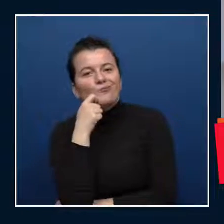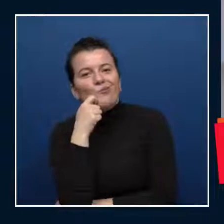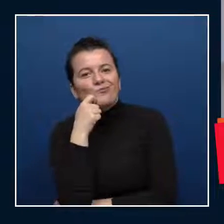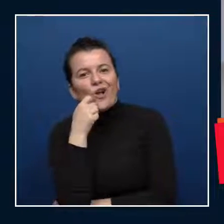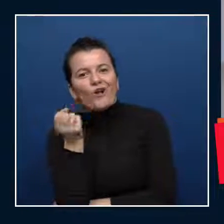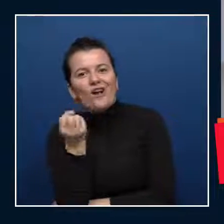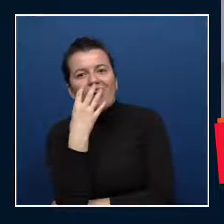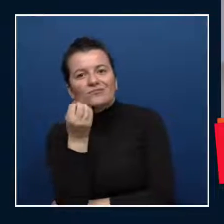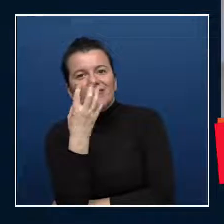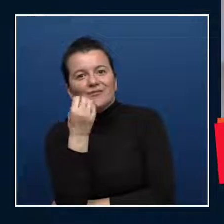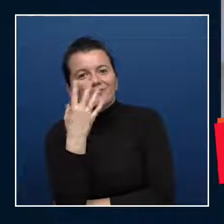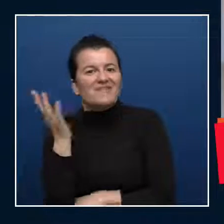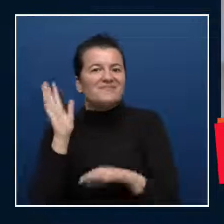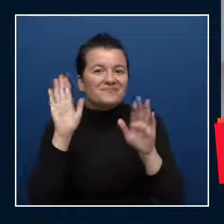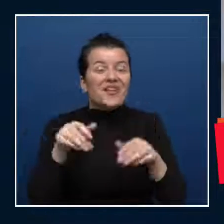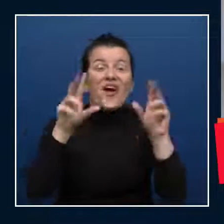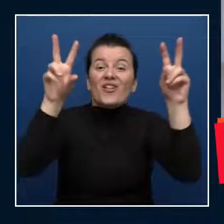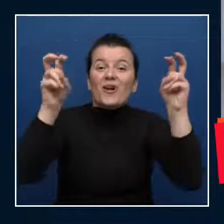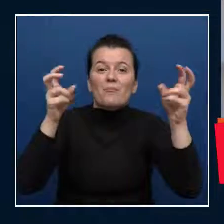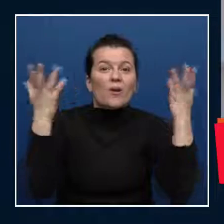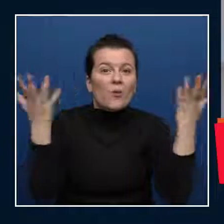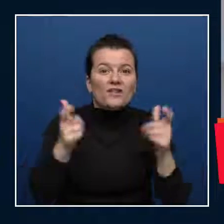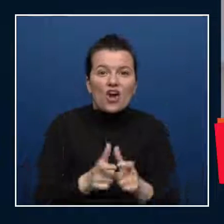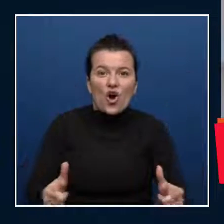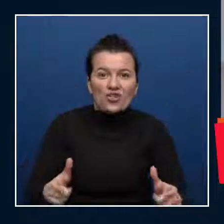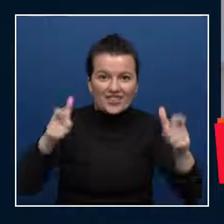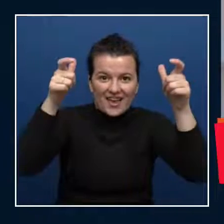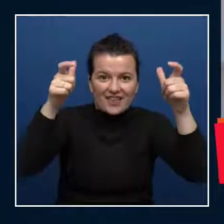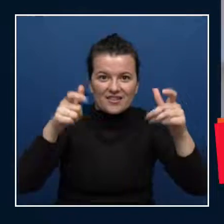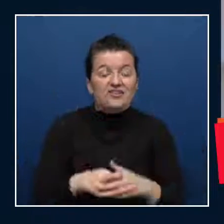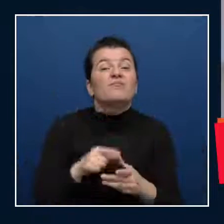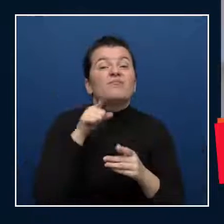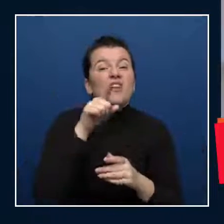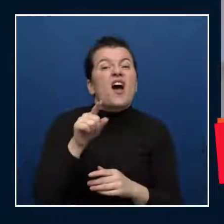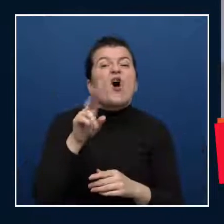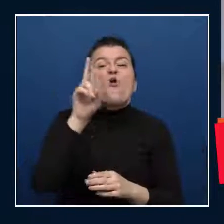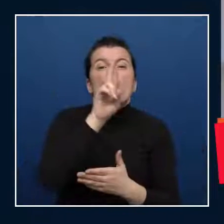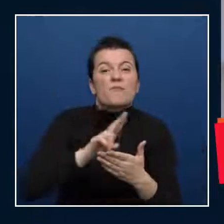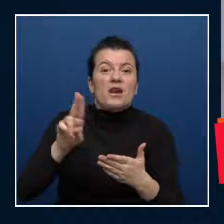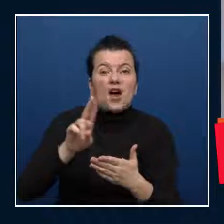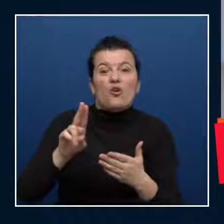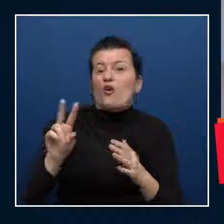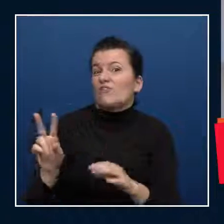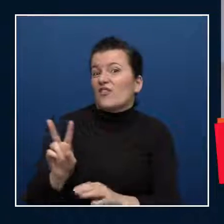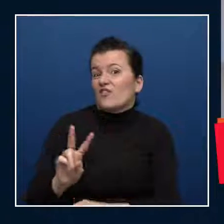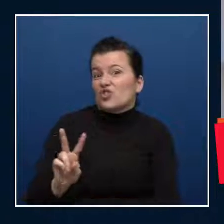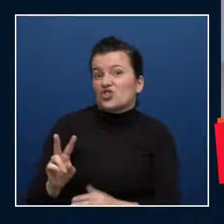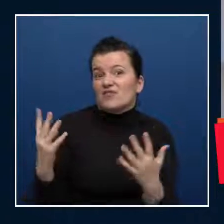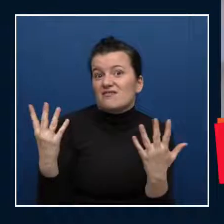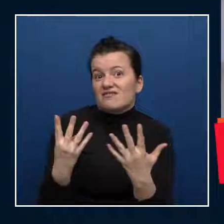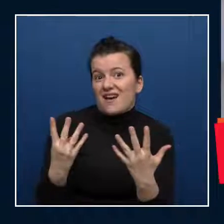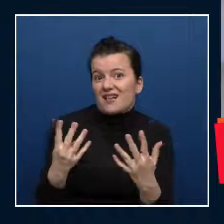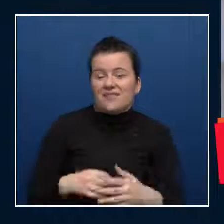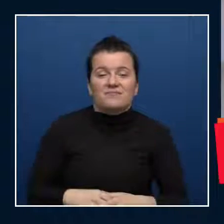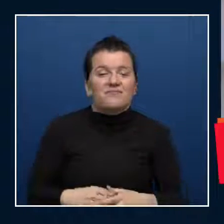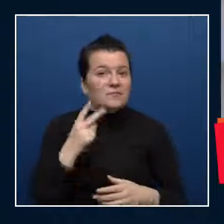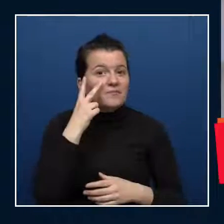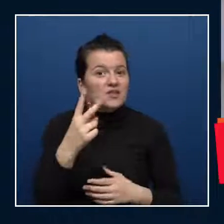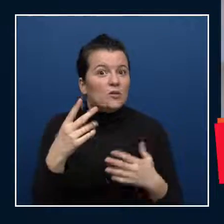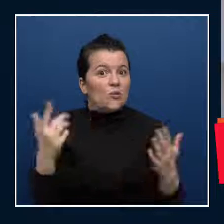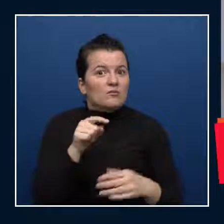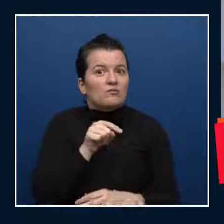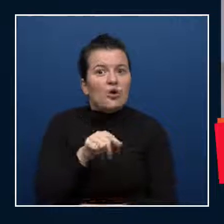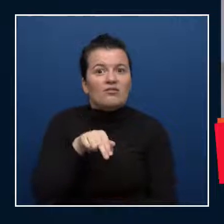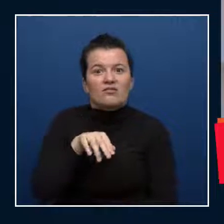with Umbraco version 9 will be launched at the end of this year on .NET Core, .NET 5. It will be much easier